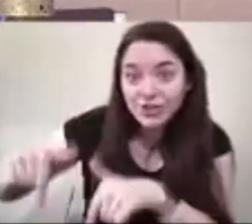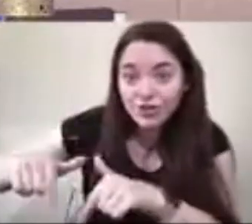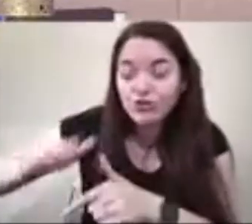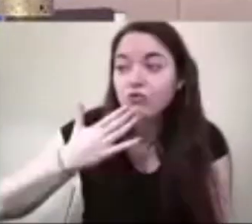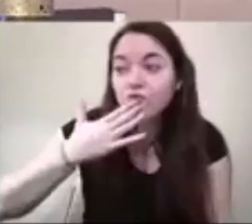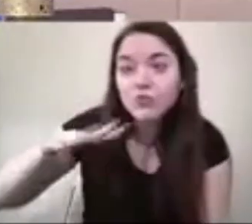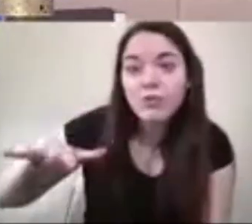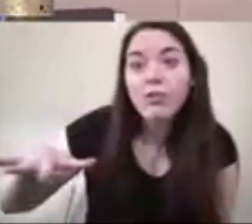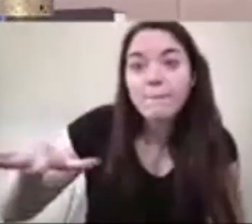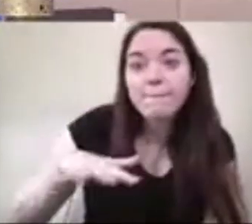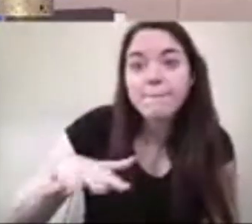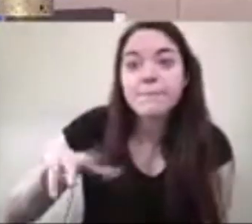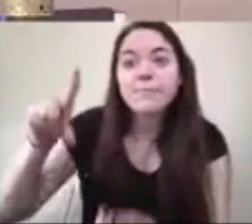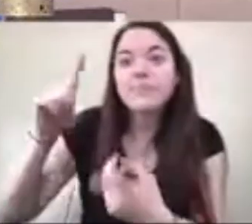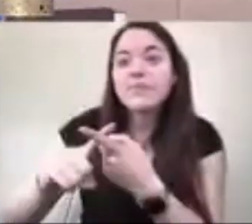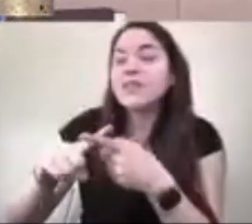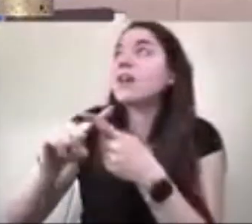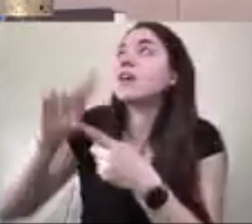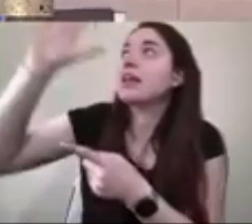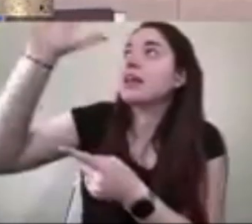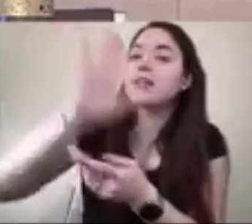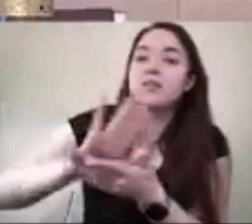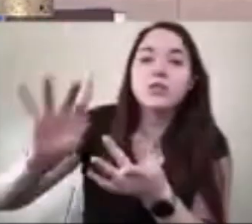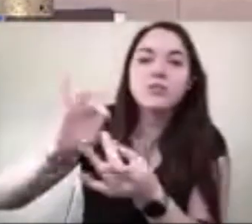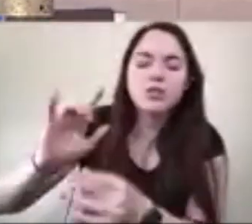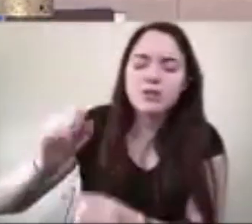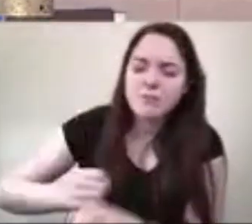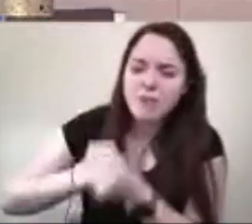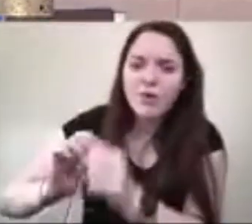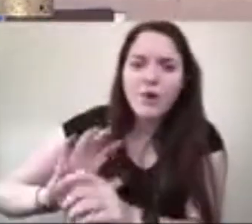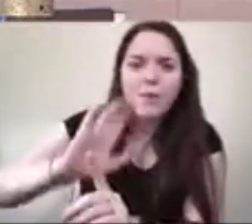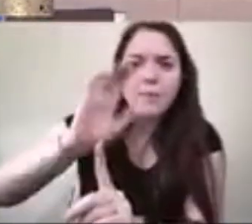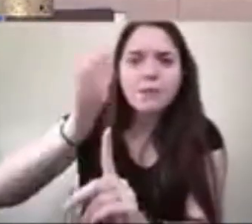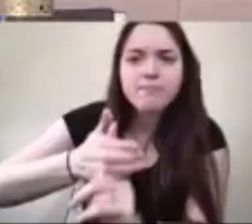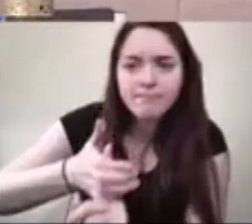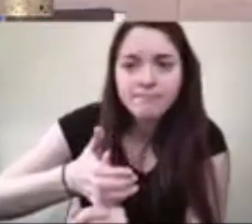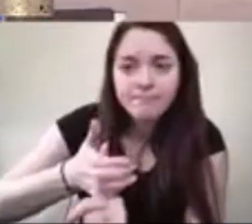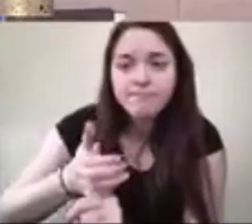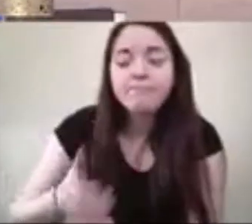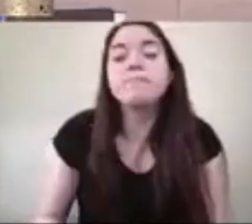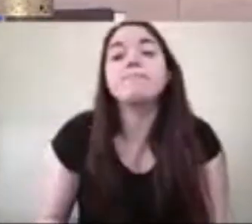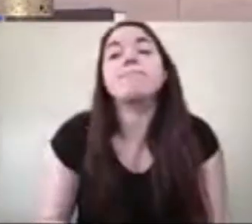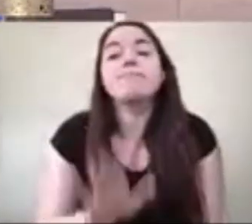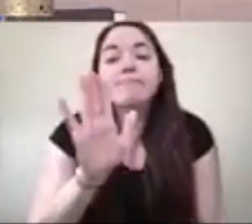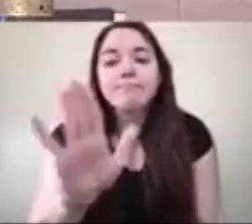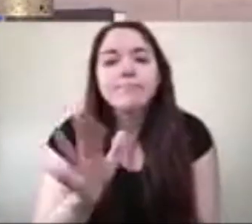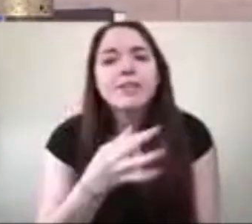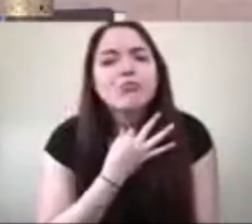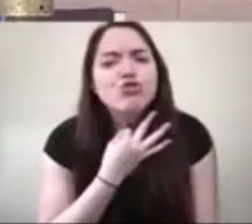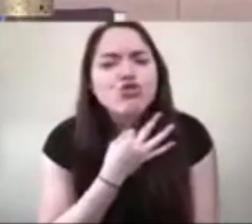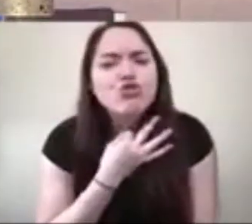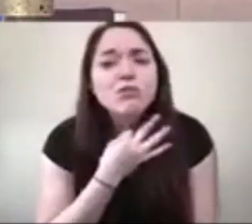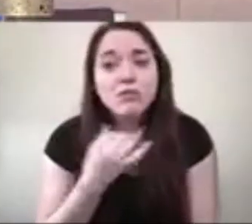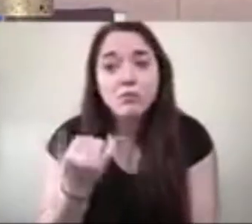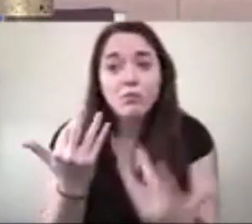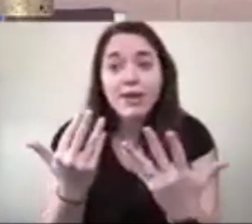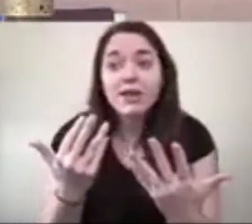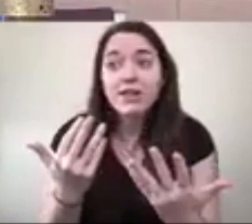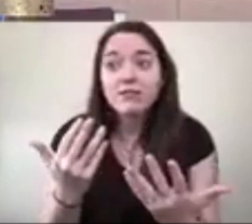you are clothed with the power from on high. Question, does waiting take courage?